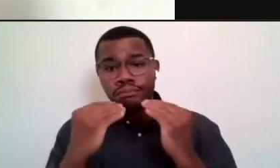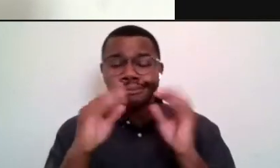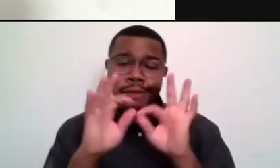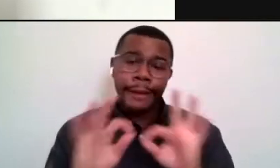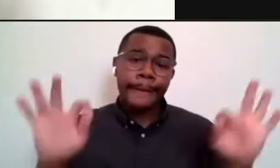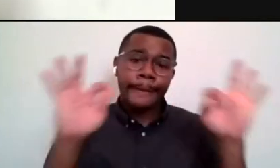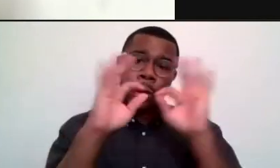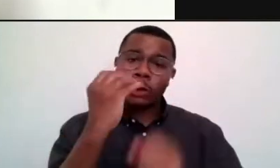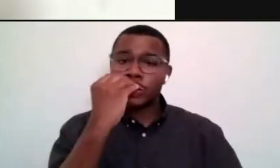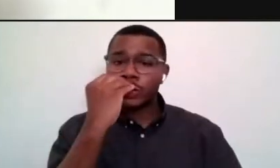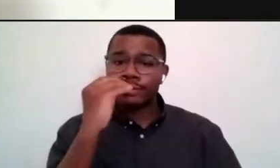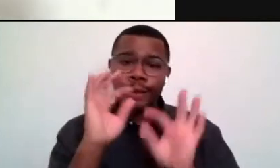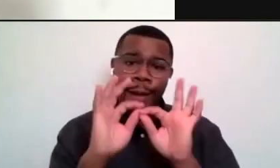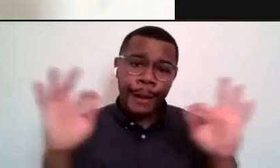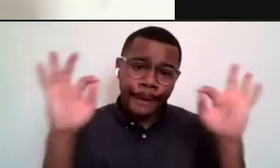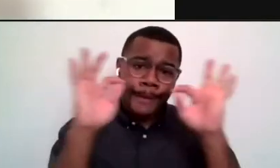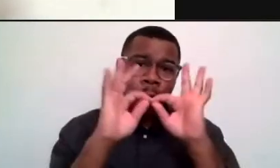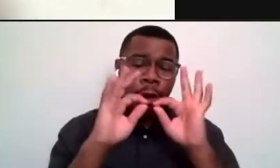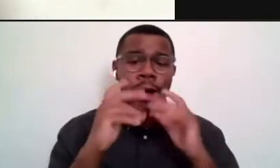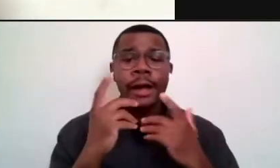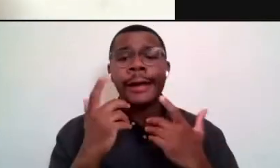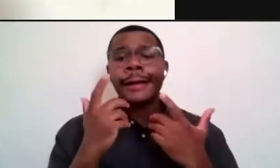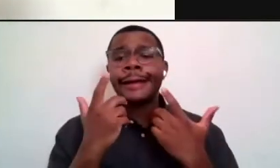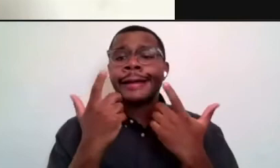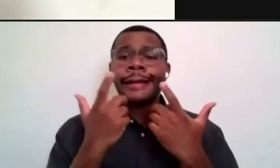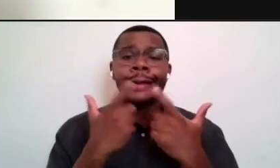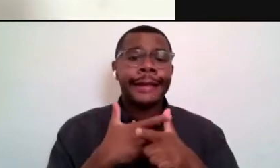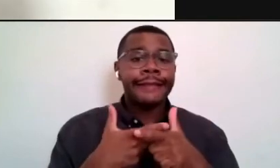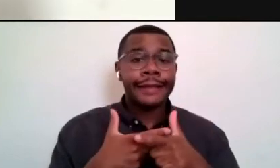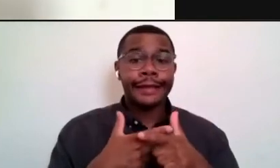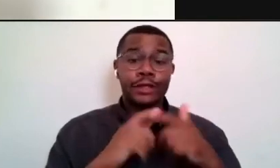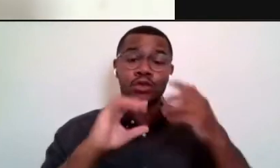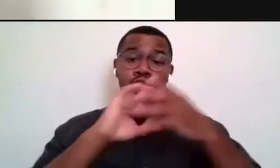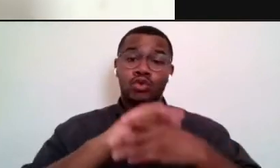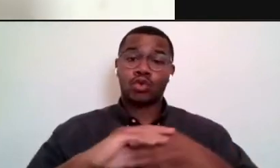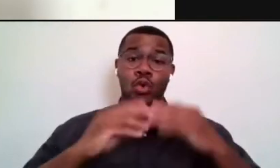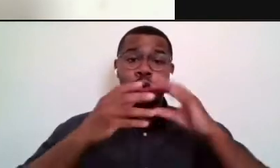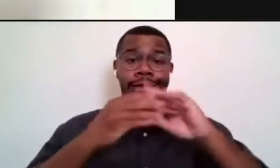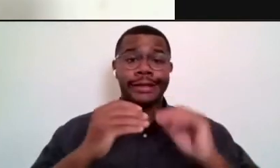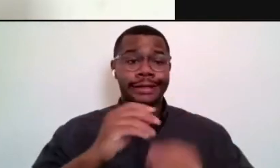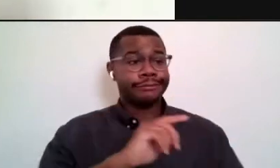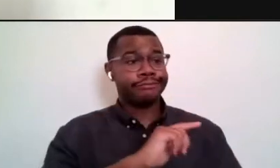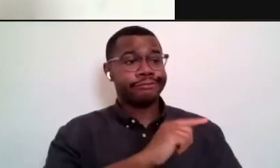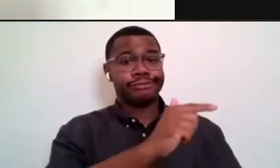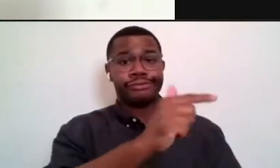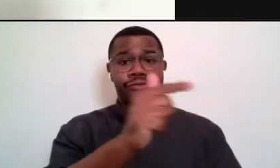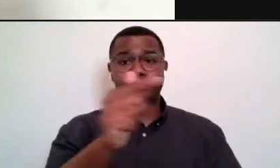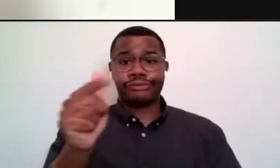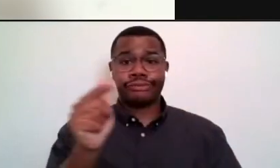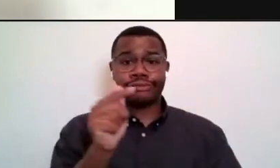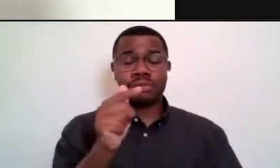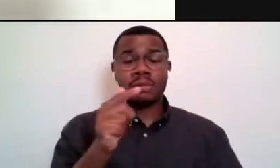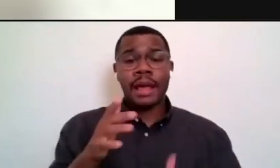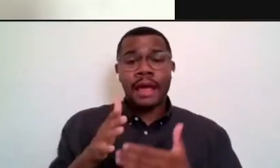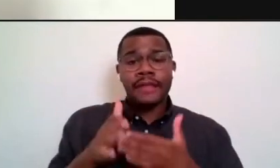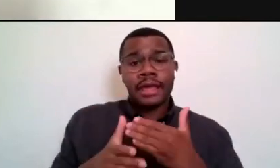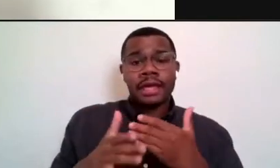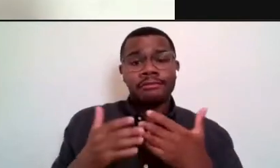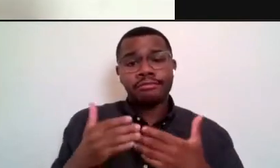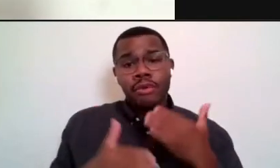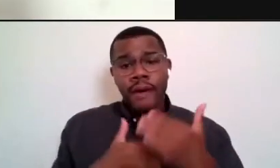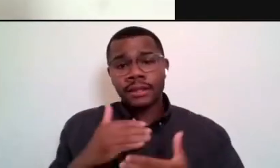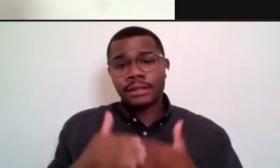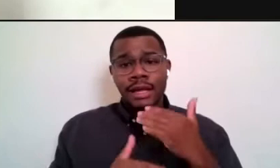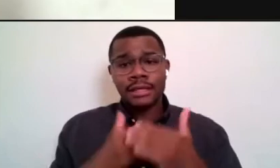early on. Have the story circle process at the end of it. And there's a methodology. You can find